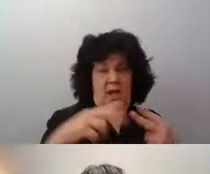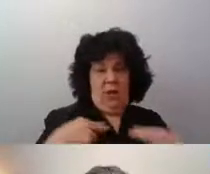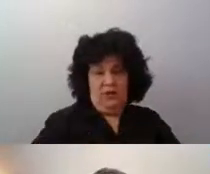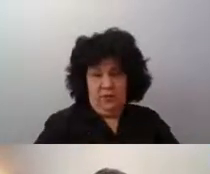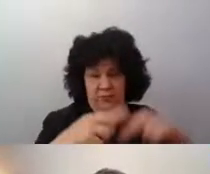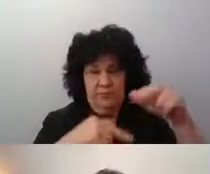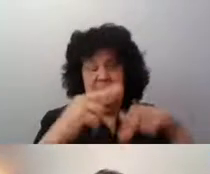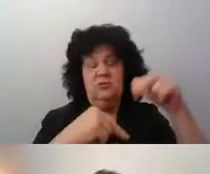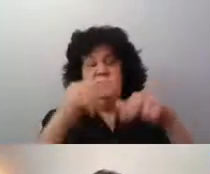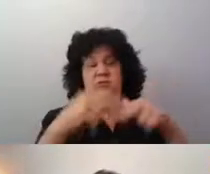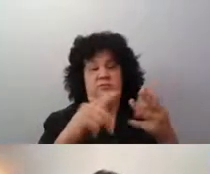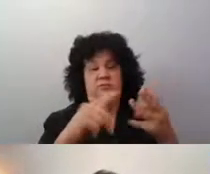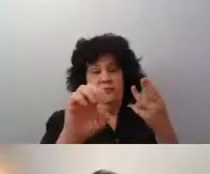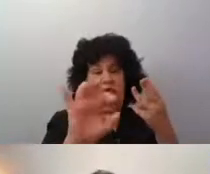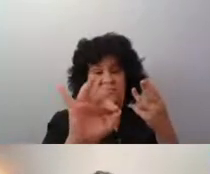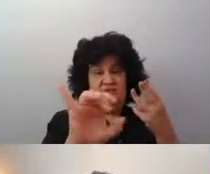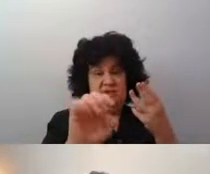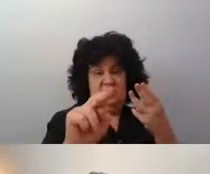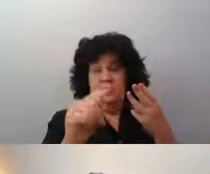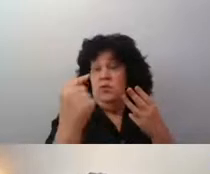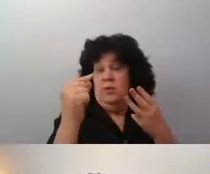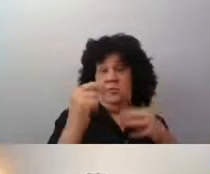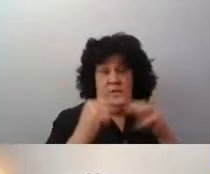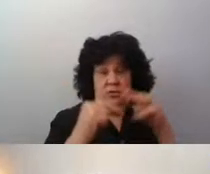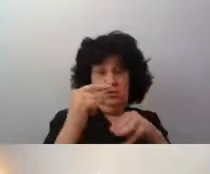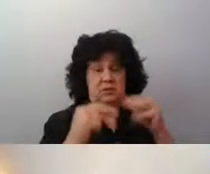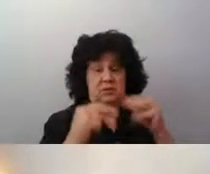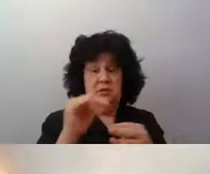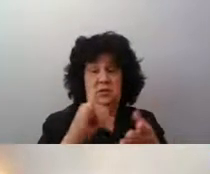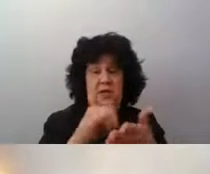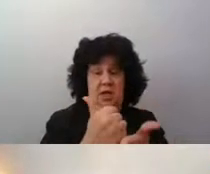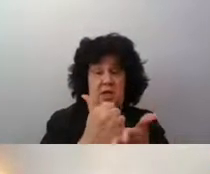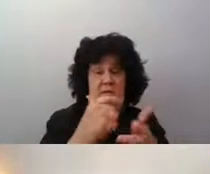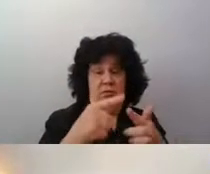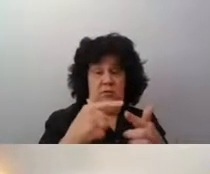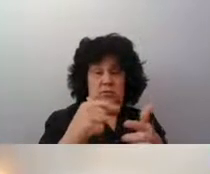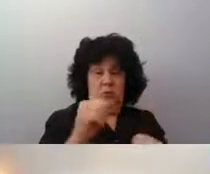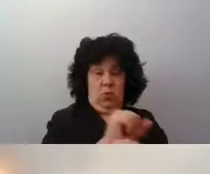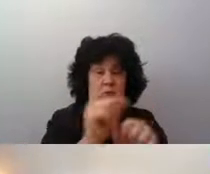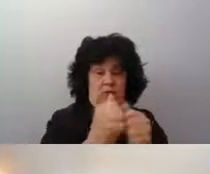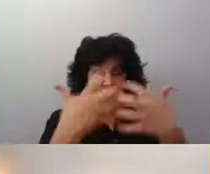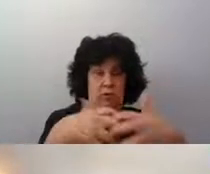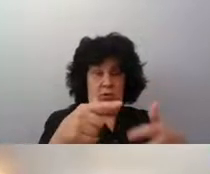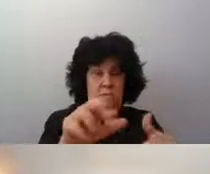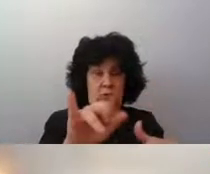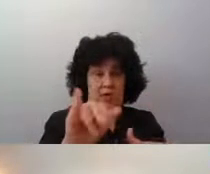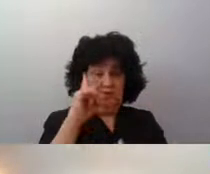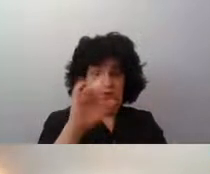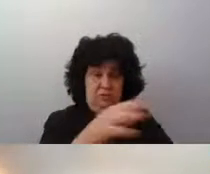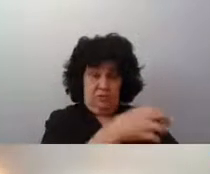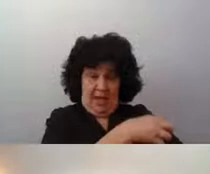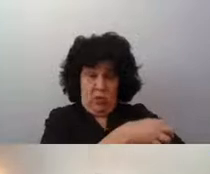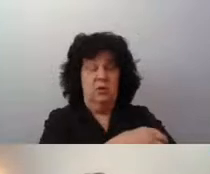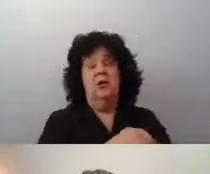grid efficient buildings, so buildings that are actually able to work with the grid to give the grid power. That's been something that's talked